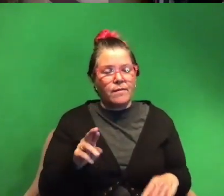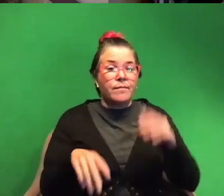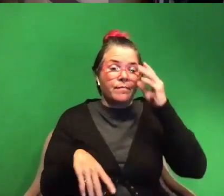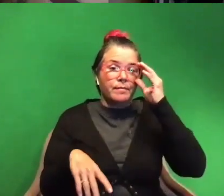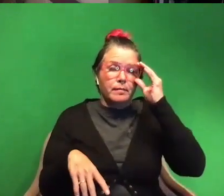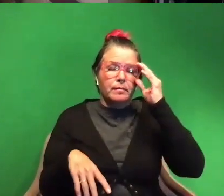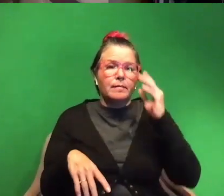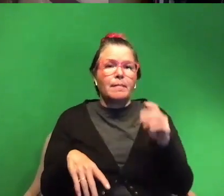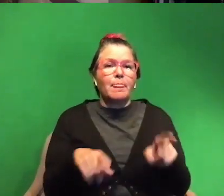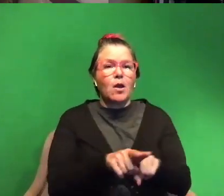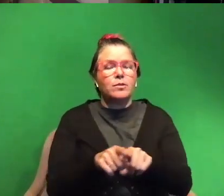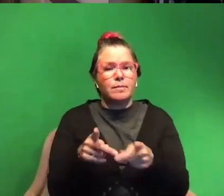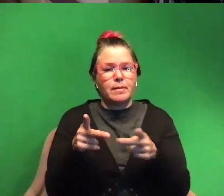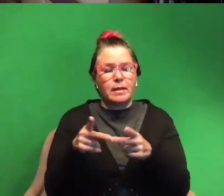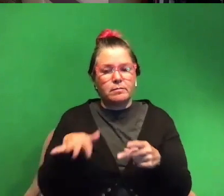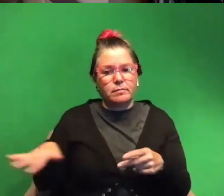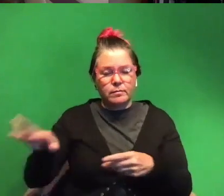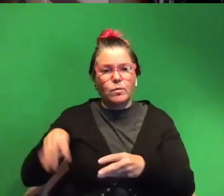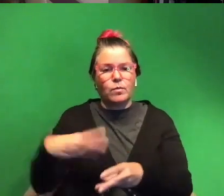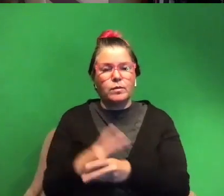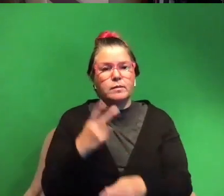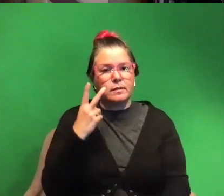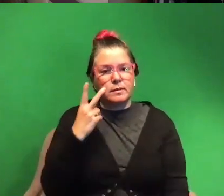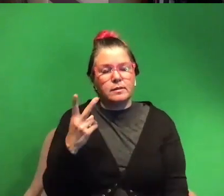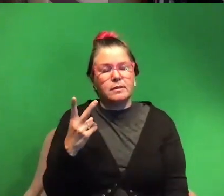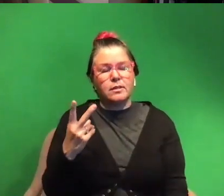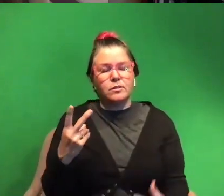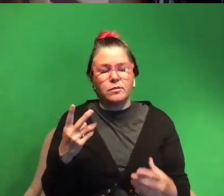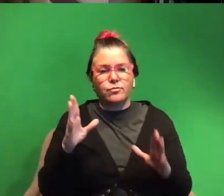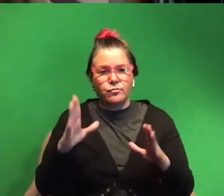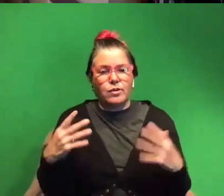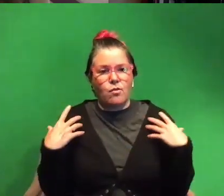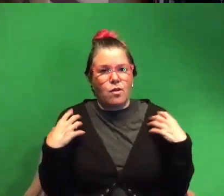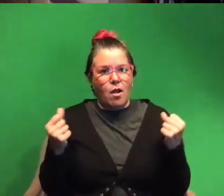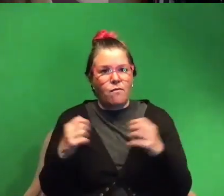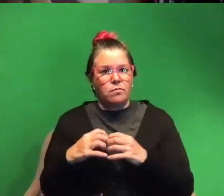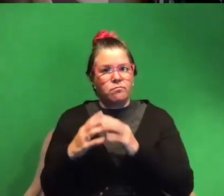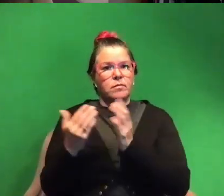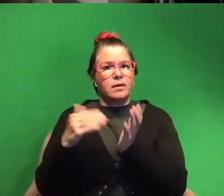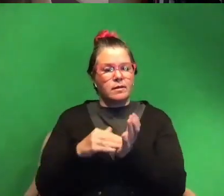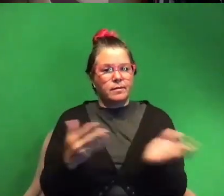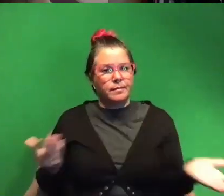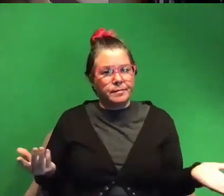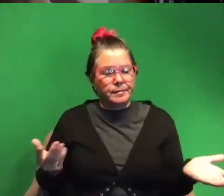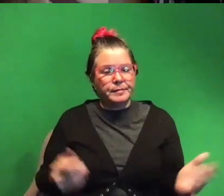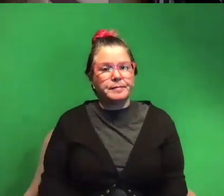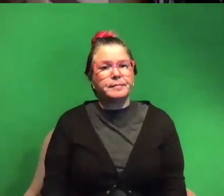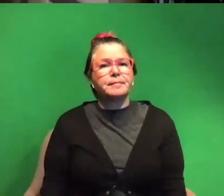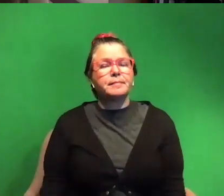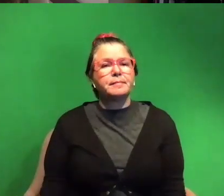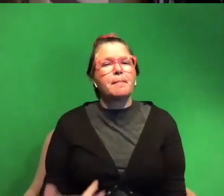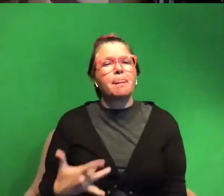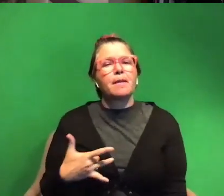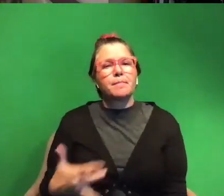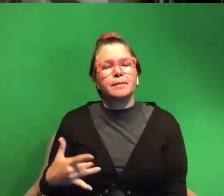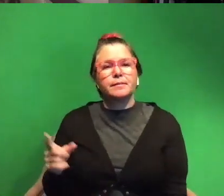places in the world where we've seen a lot of really great recovery. And these often tend to be in places sometimes